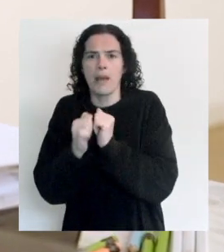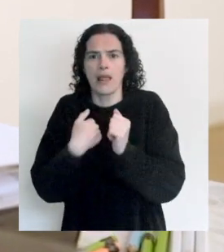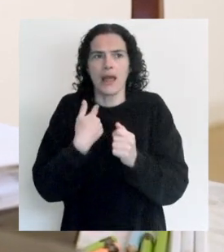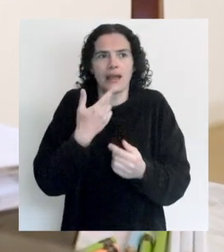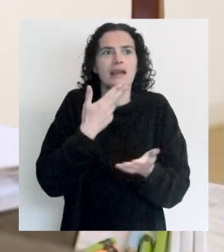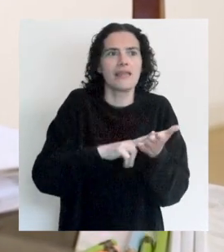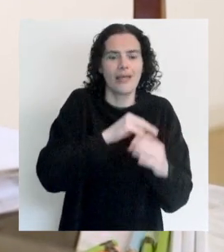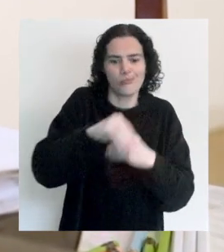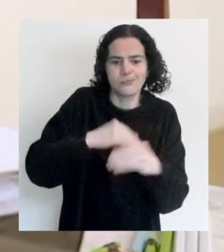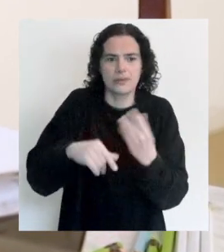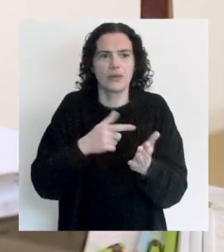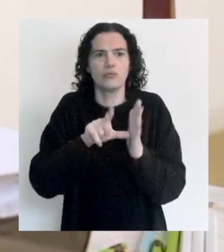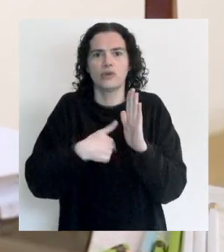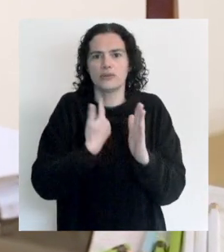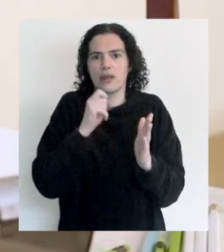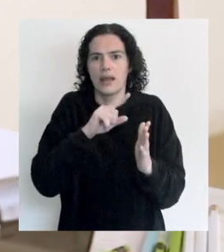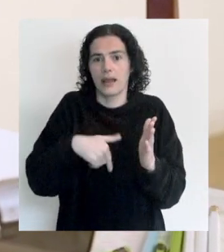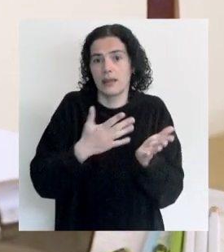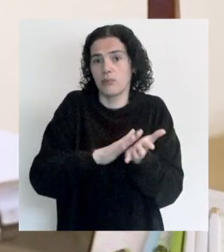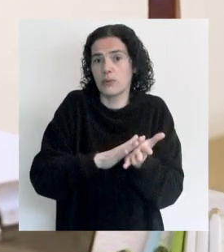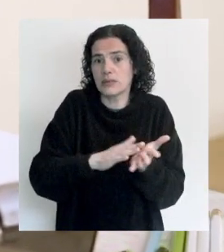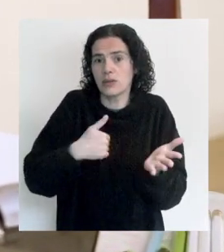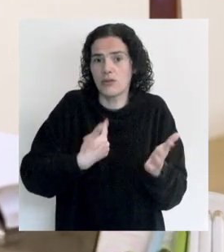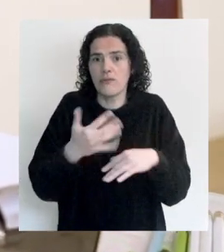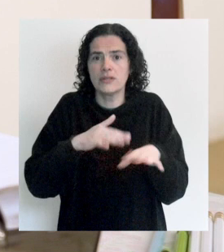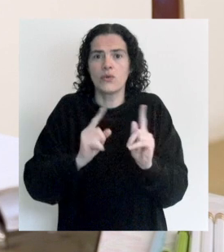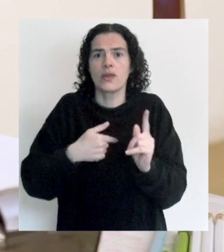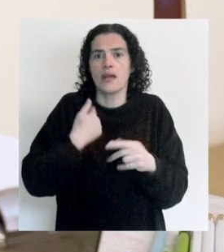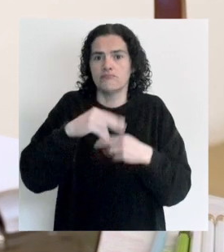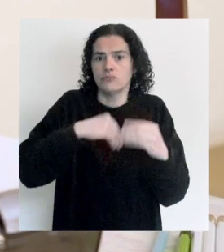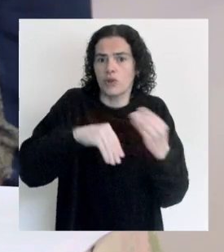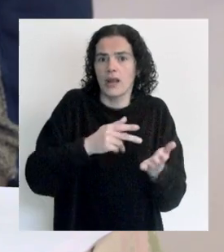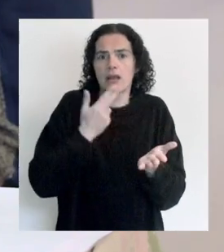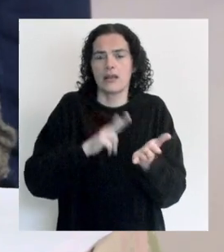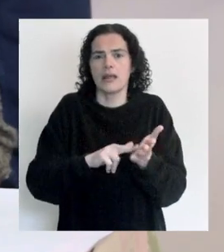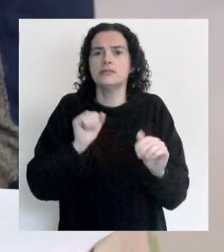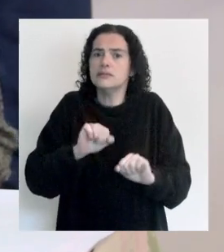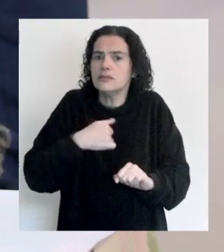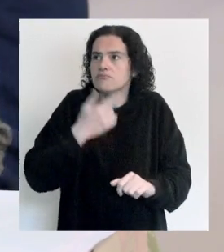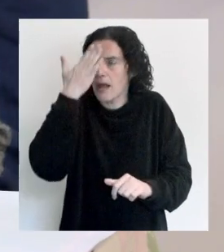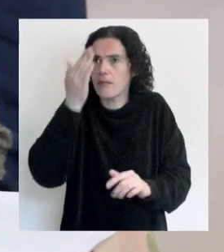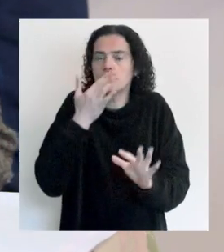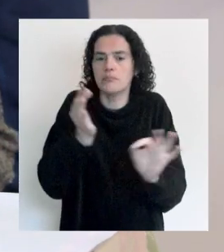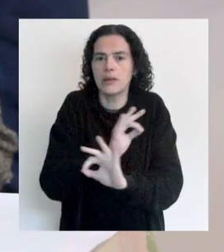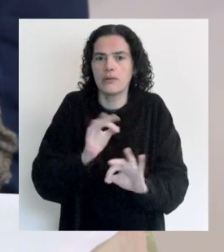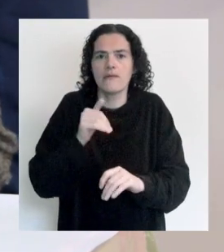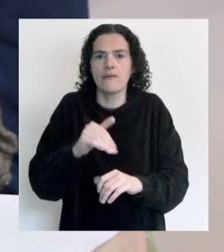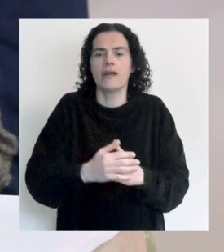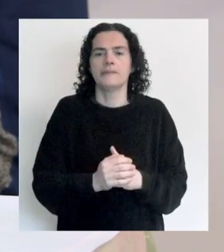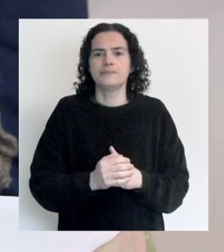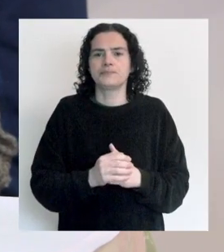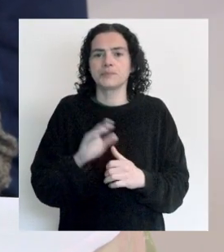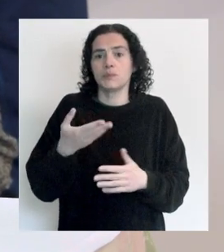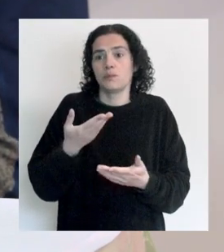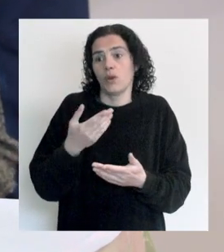mixed reality project, one can say. These publications have a lot to do with mixed reality. And so, yeah, we thought it would be amazing,